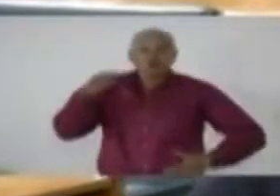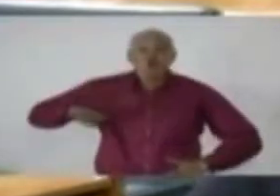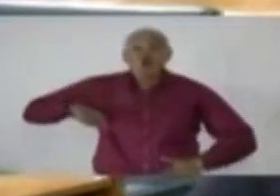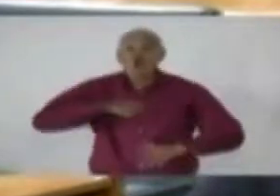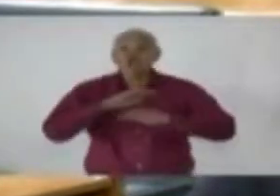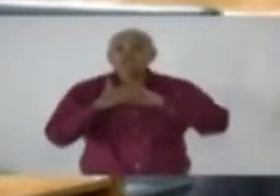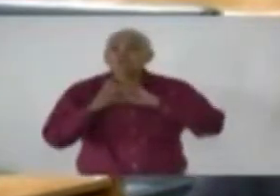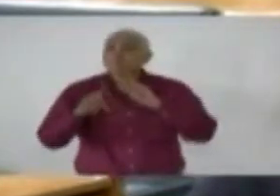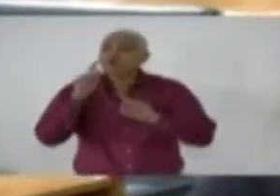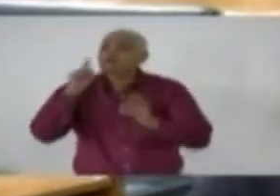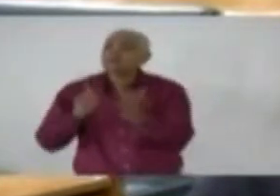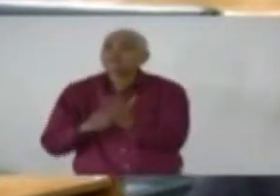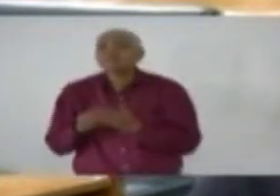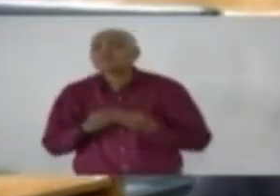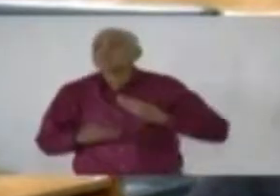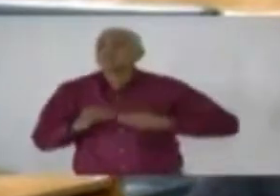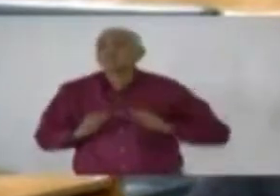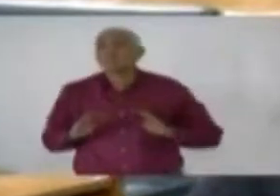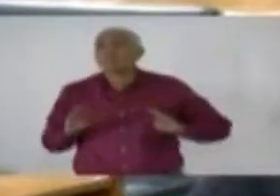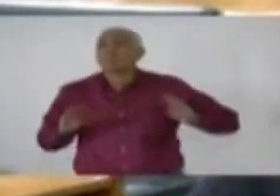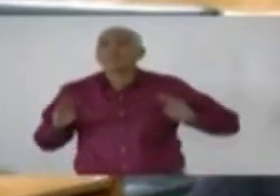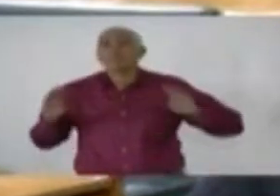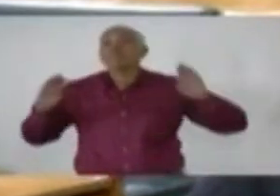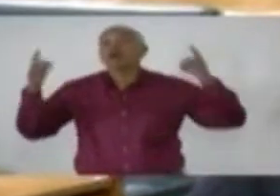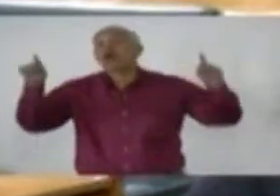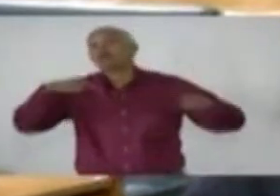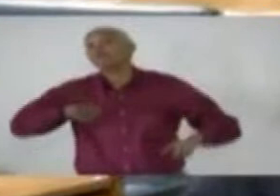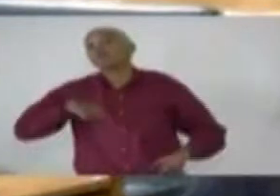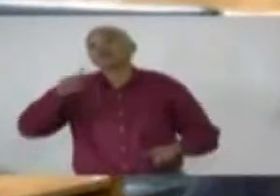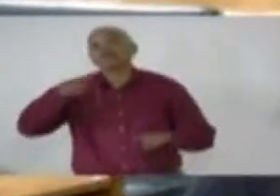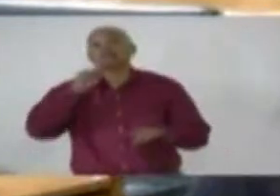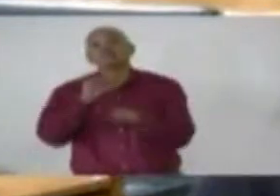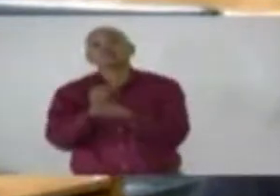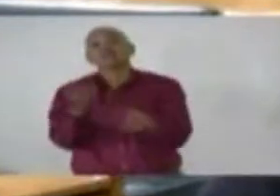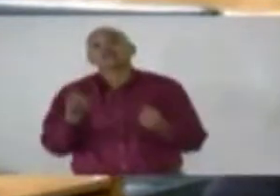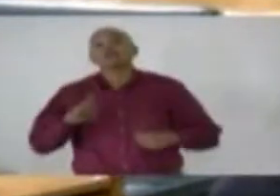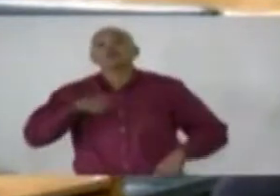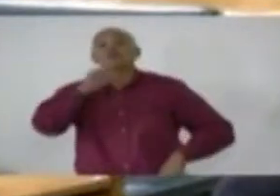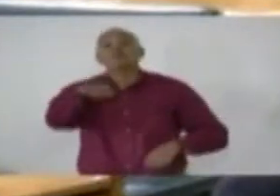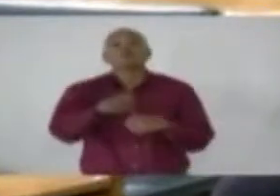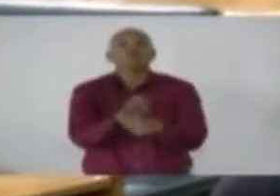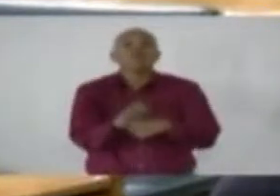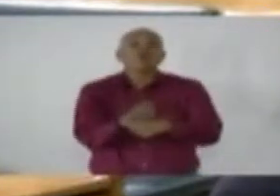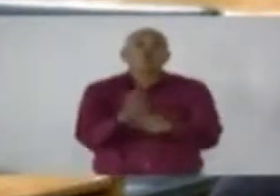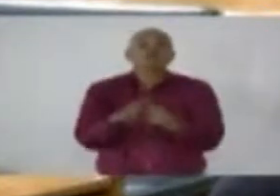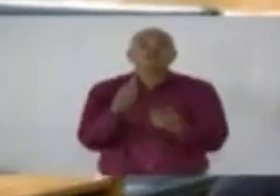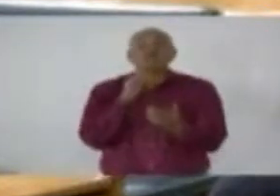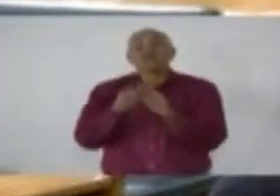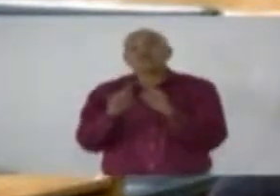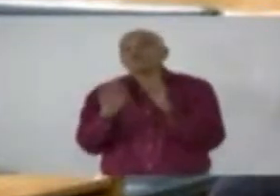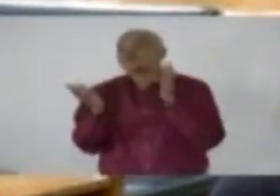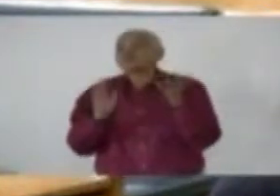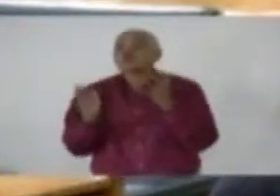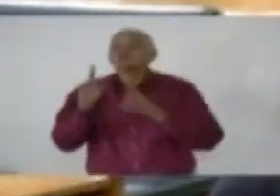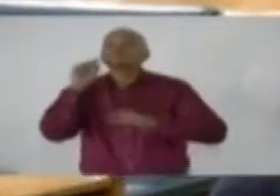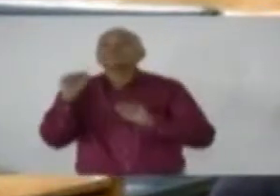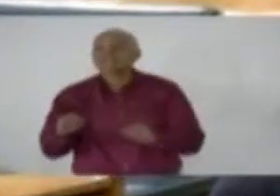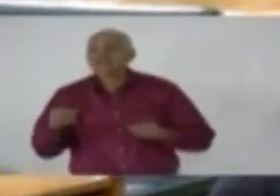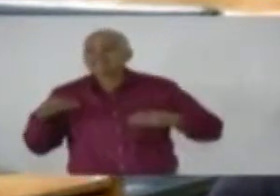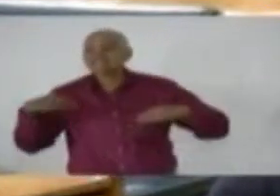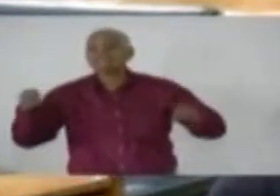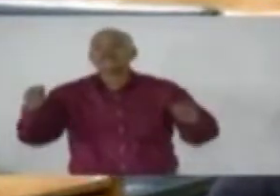to realize the economic independence that we need and deserve, we must make products and craft services that can